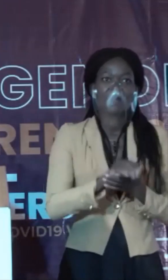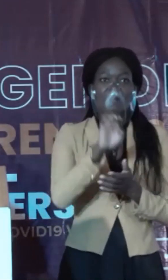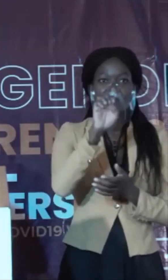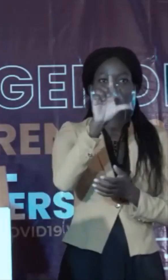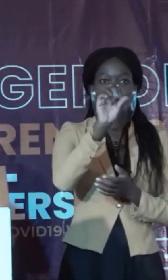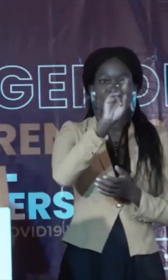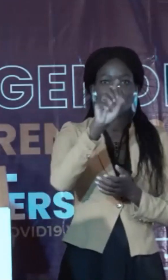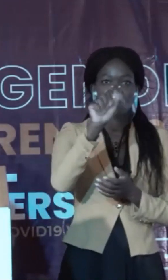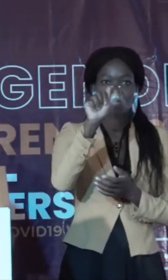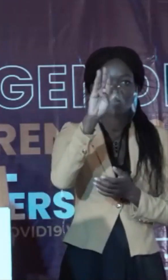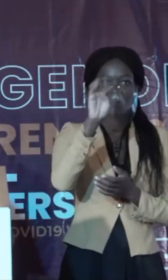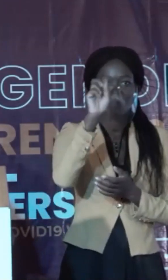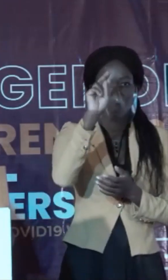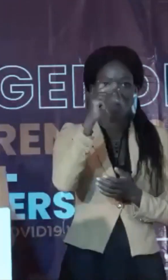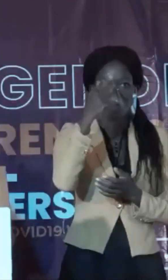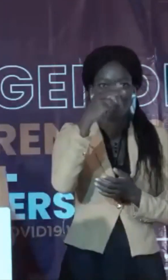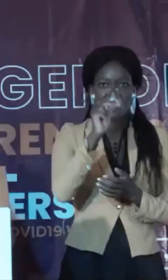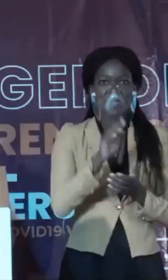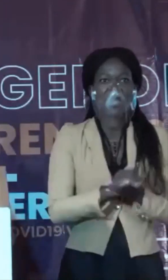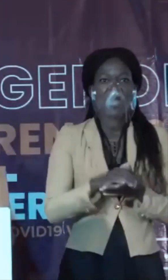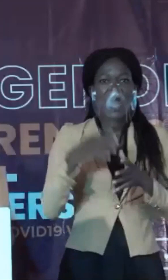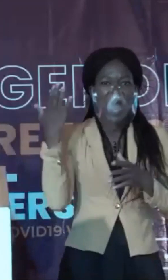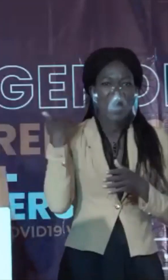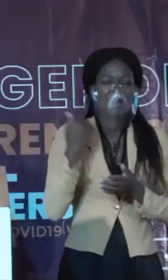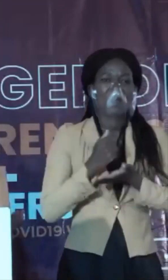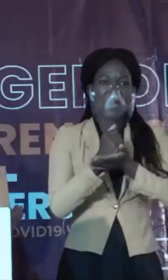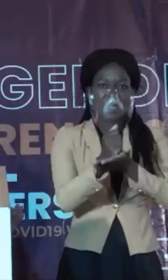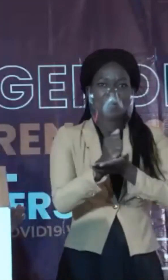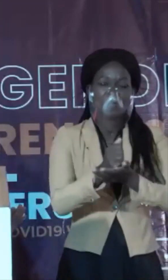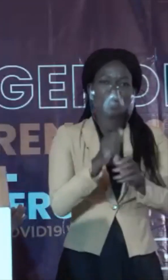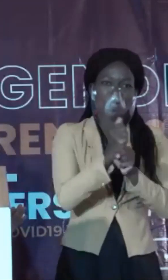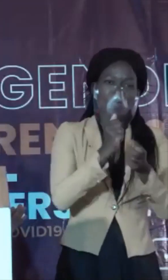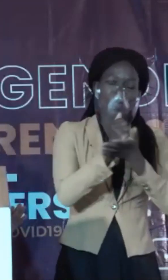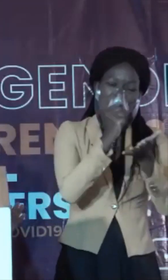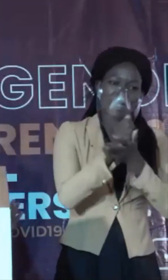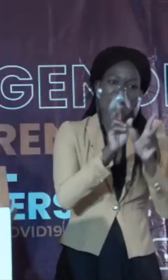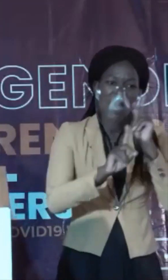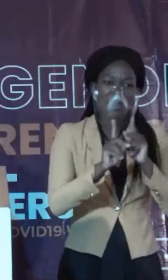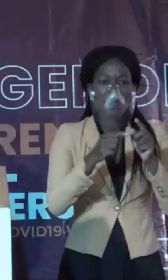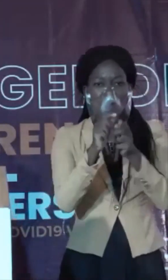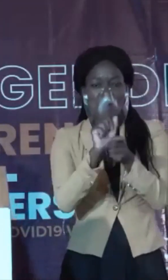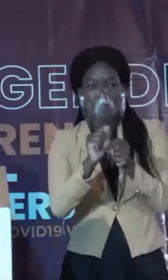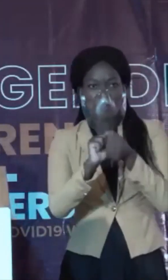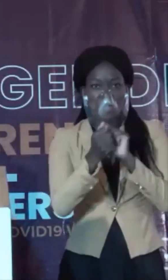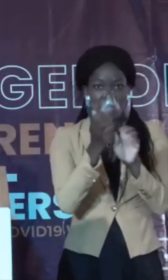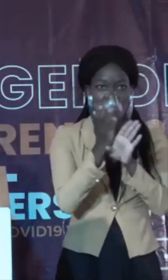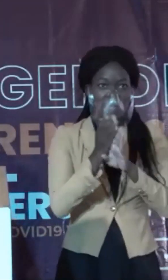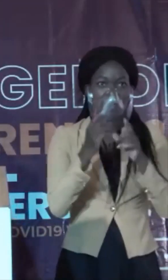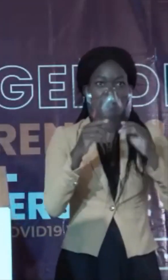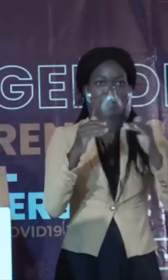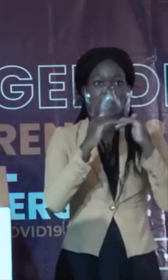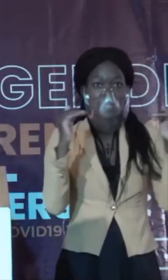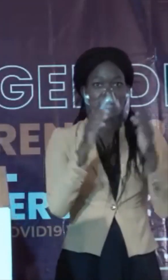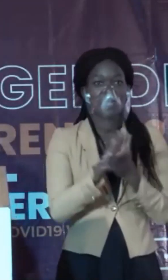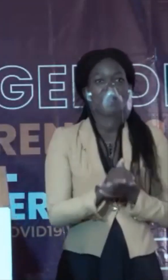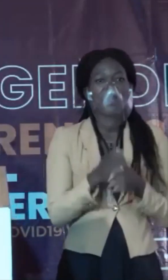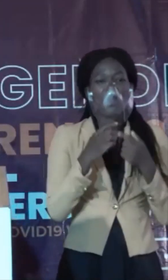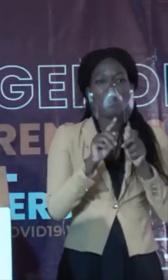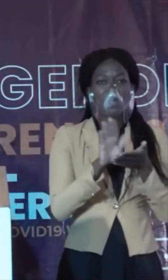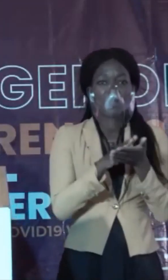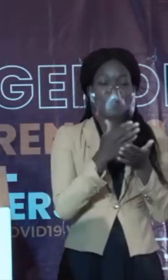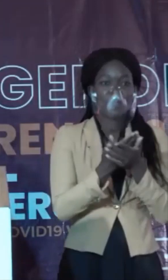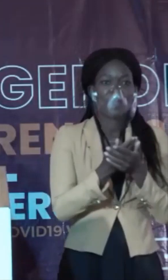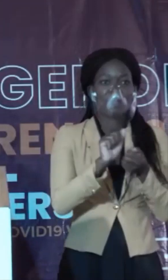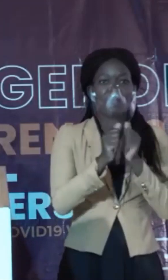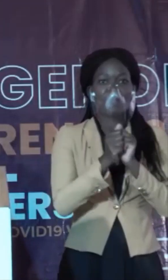Senior Advisor on Gender Equality. However, due to some slight technical difficulties, which our tech